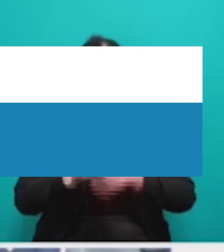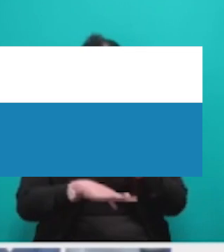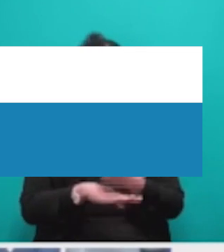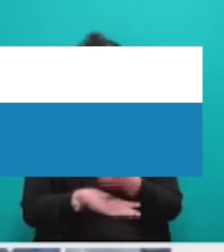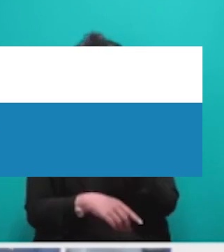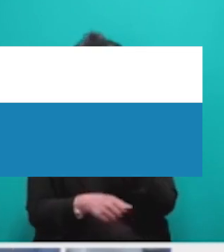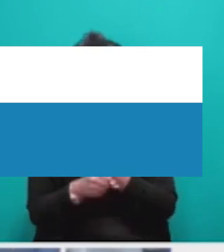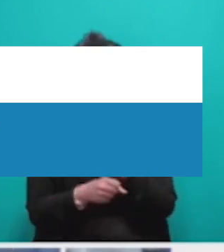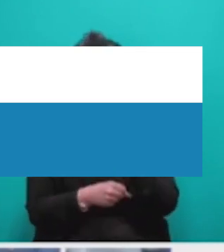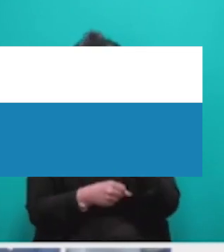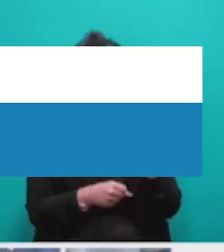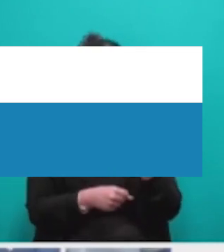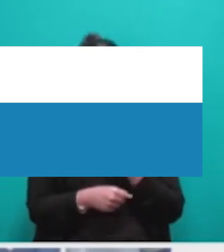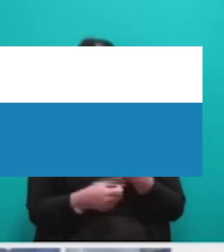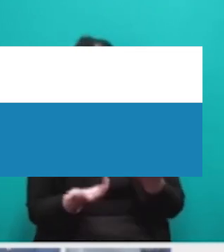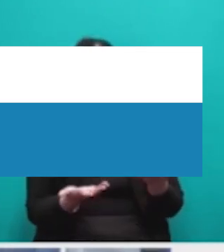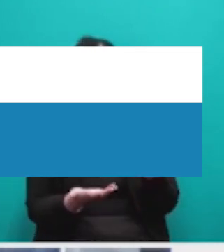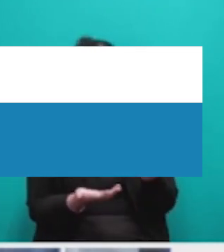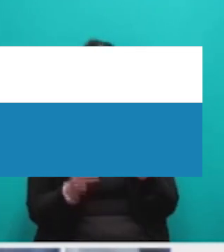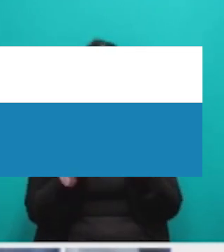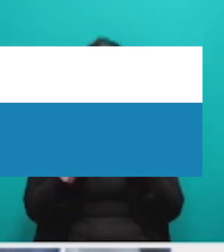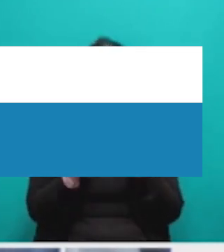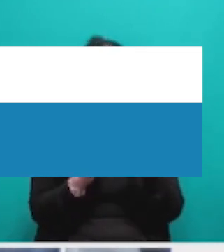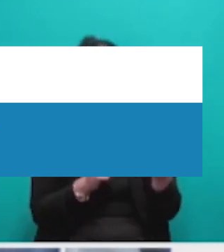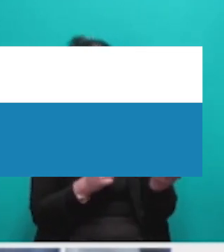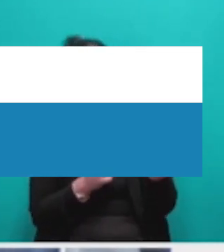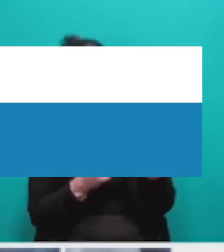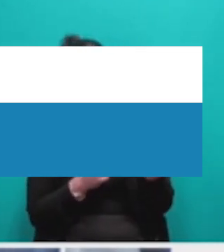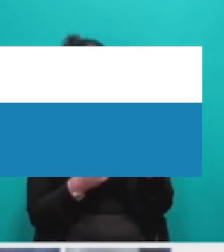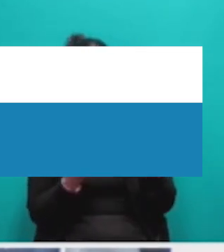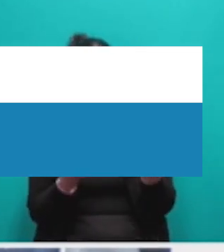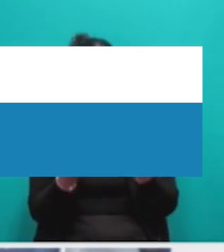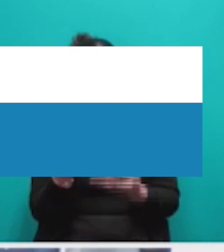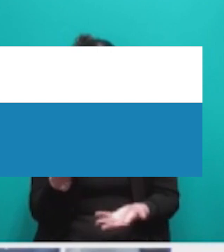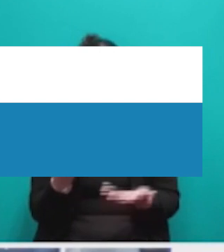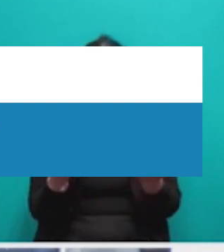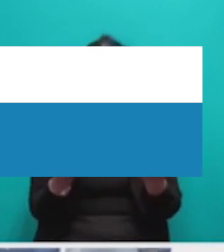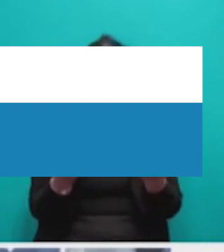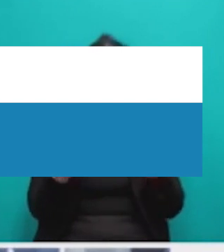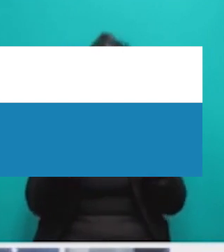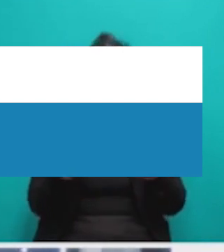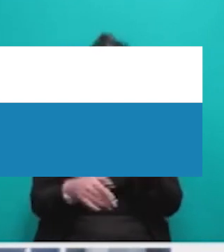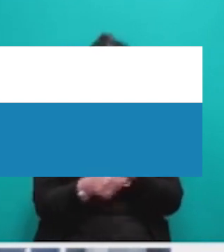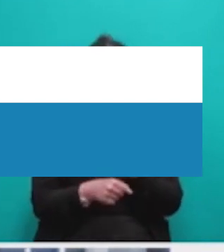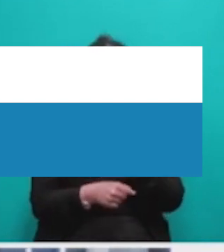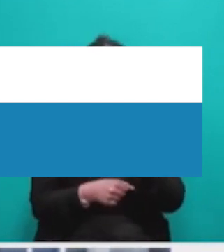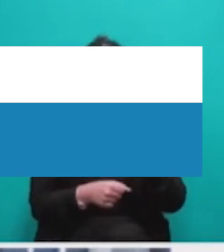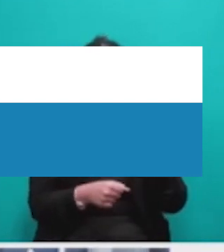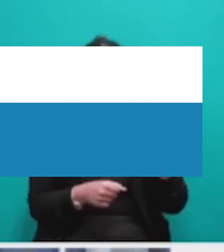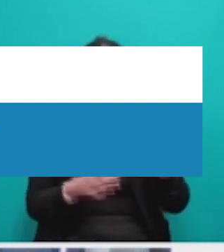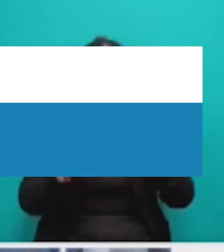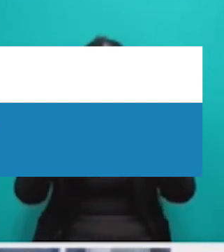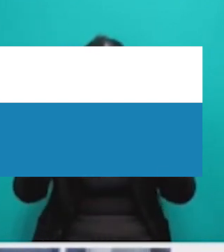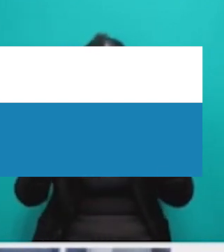GCC. Just like to, some of the issues that he has pointed out here in terms of GCC being the body which looks